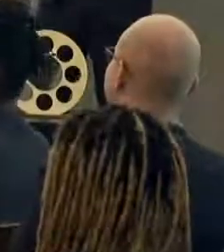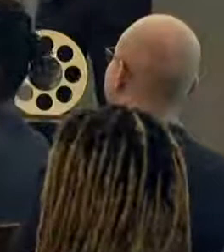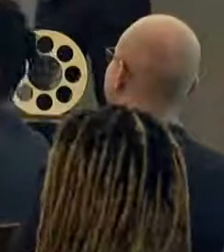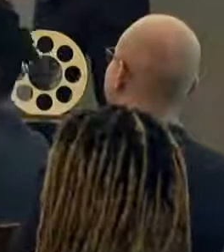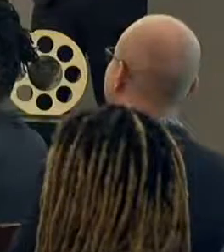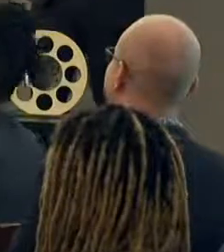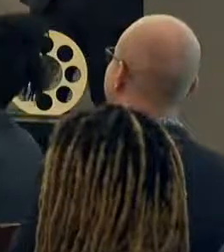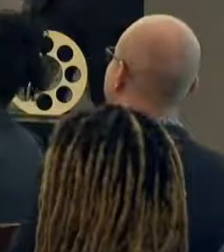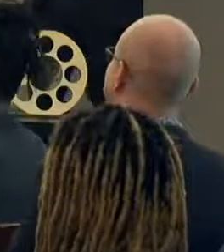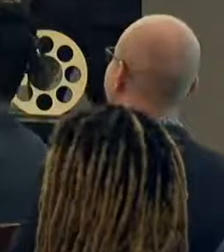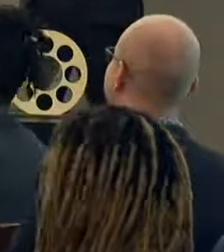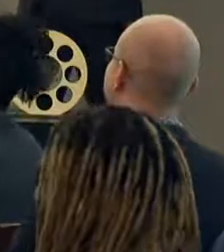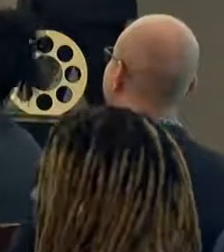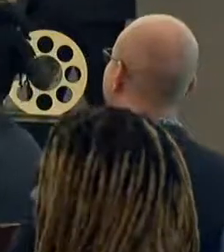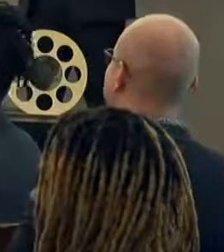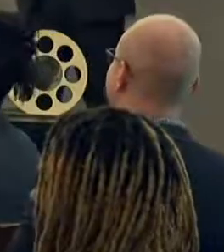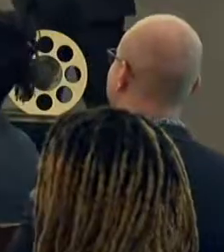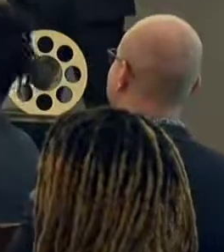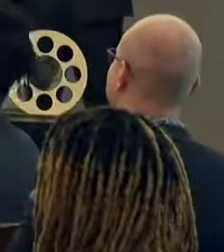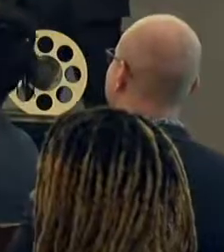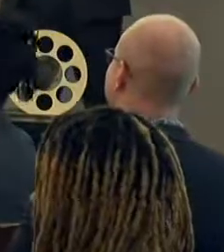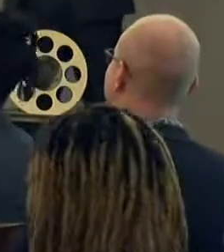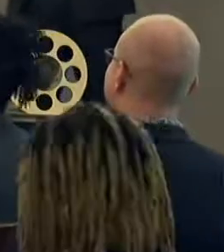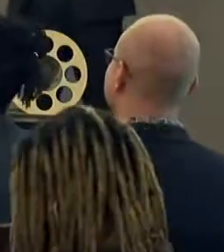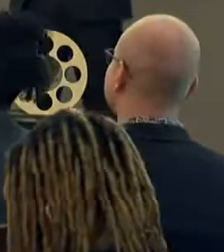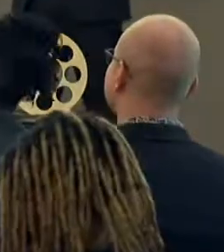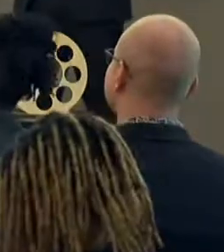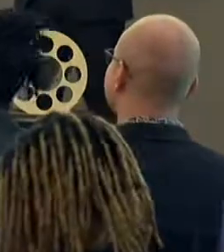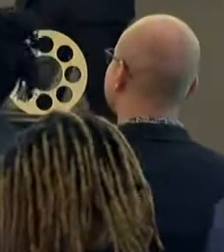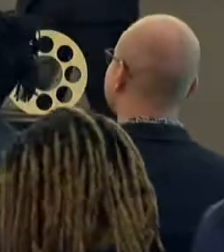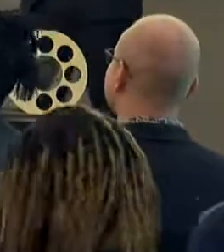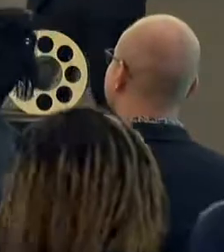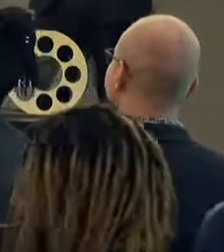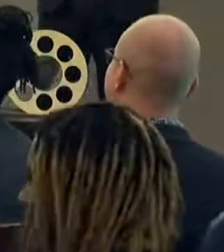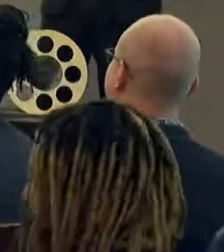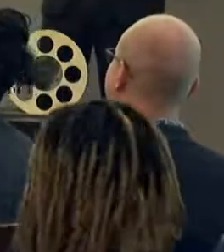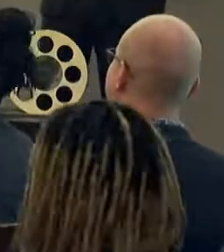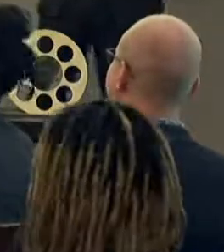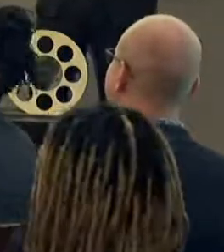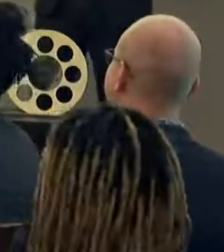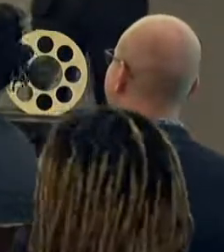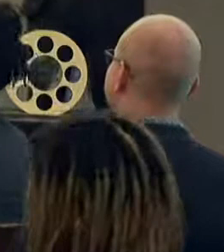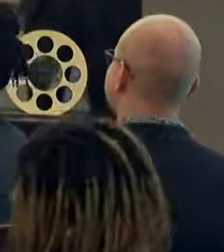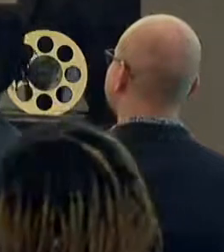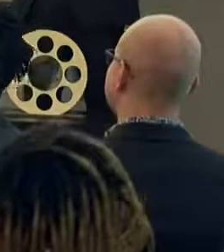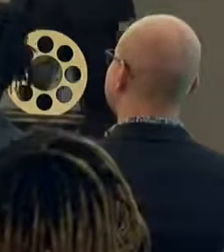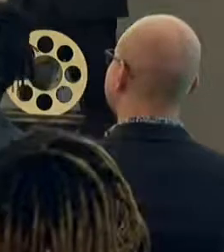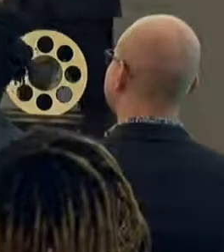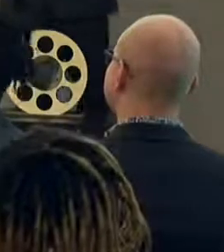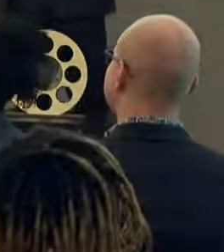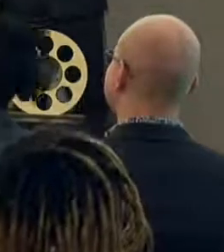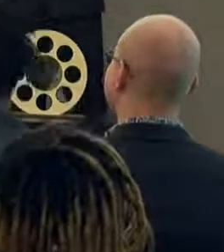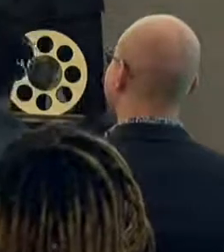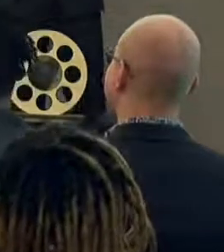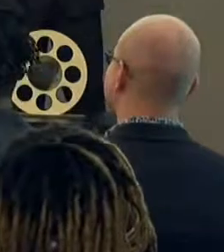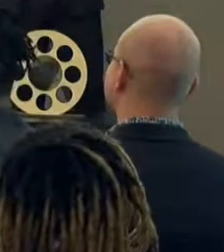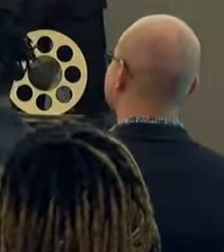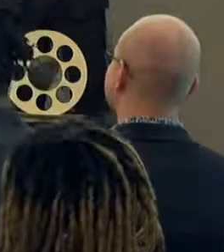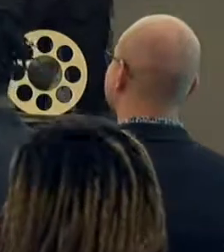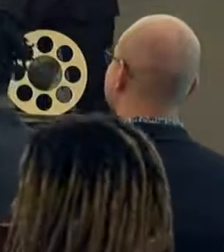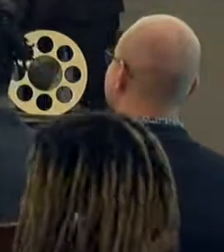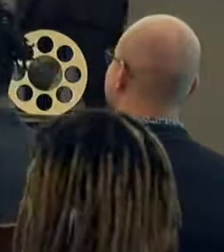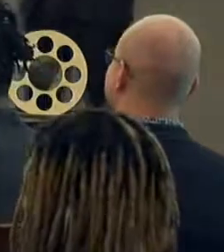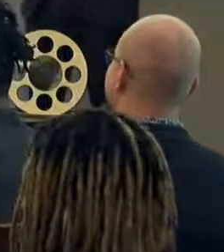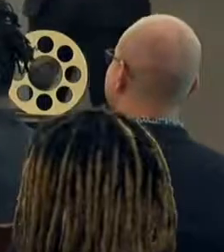right. For those who know the Gary Dudron. In a different world, right? But it was